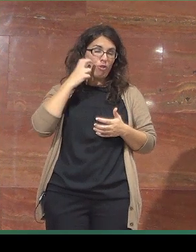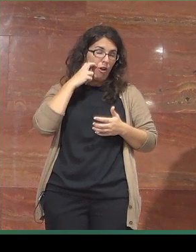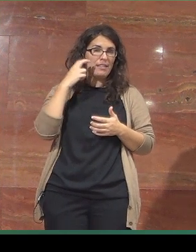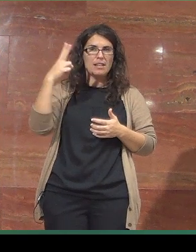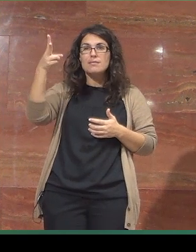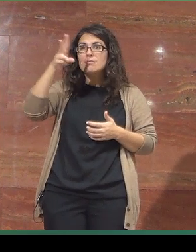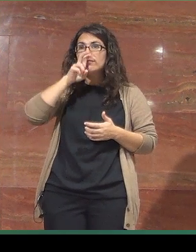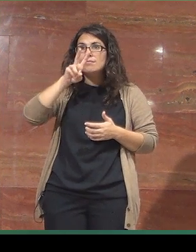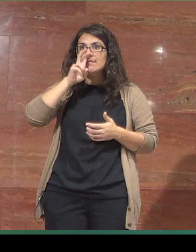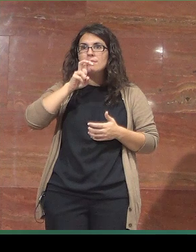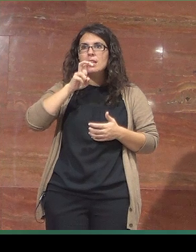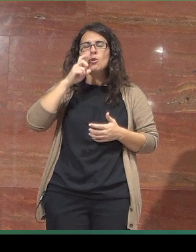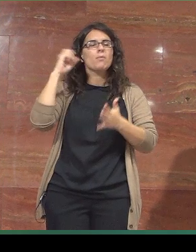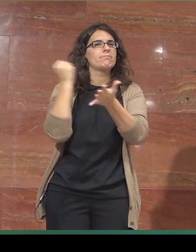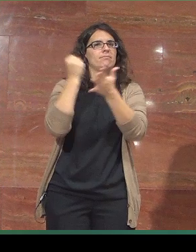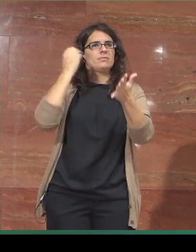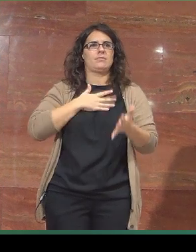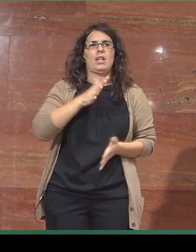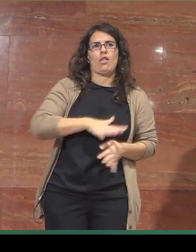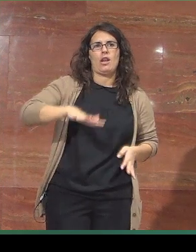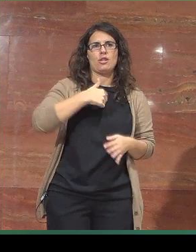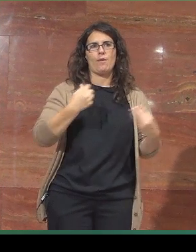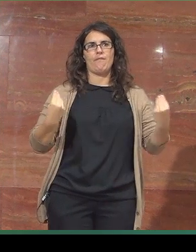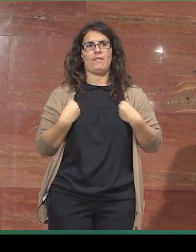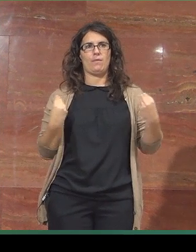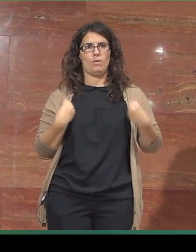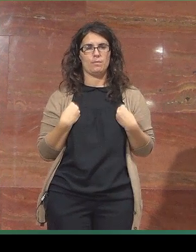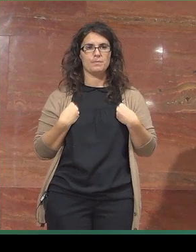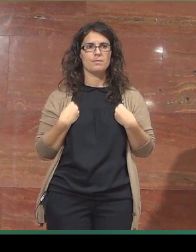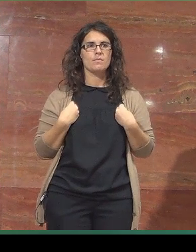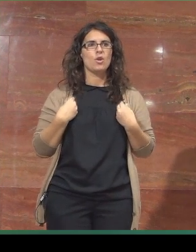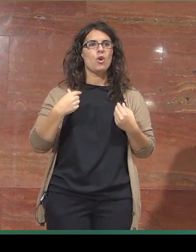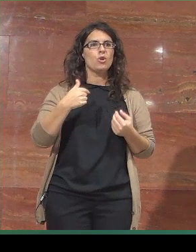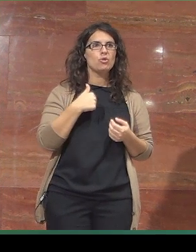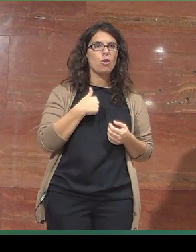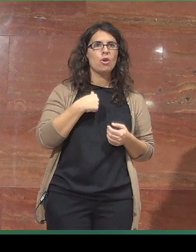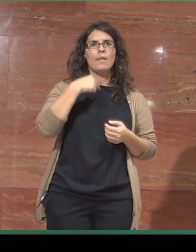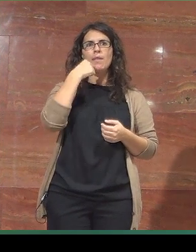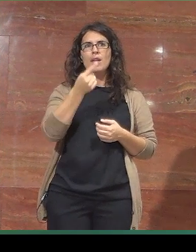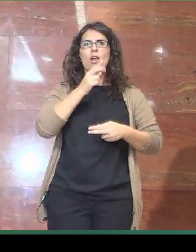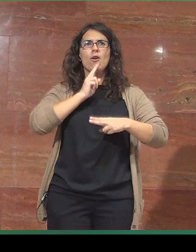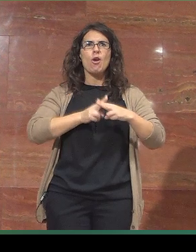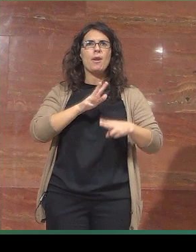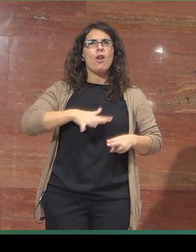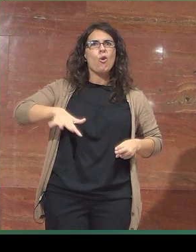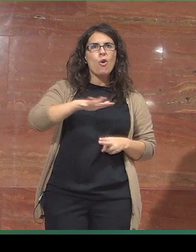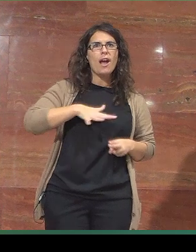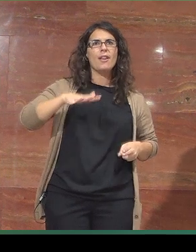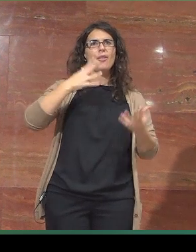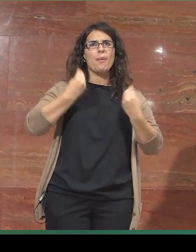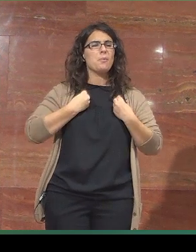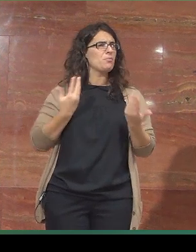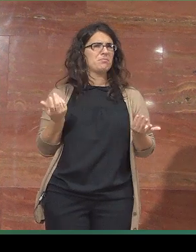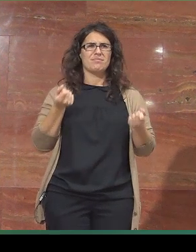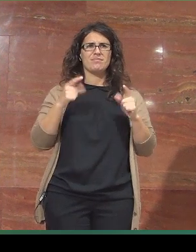name. I didn't have to say the name of the place. I just needed to say, oh, it was by the chocolate factory. And people, as soon as they